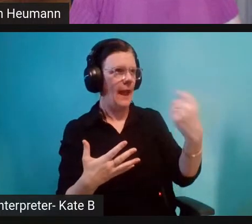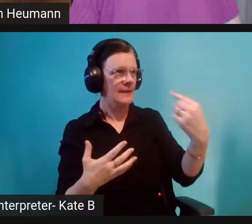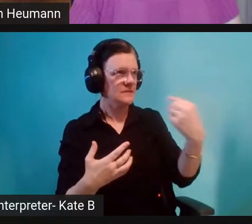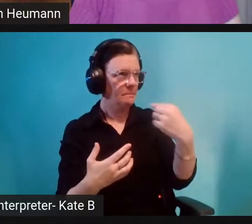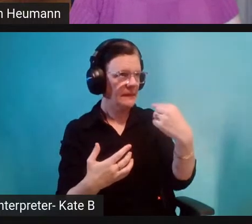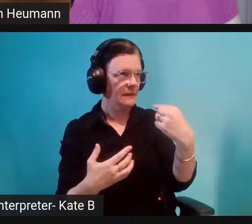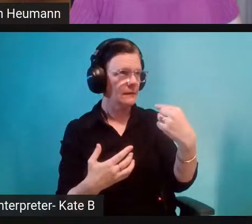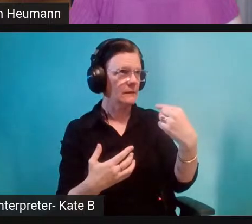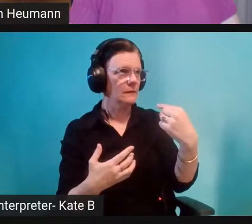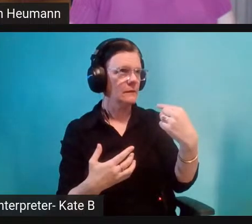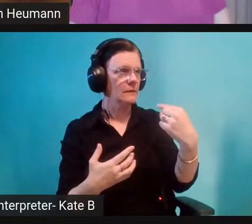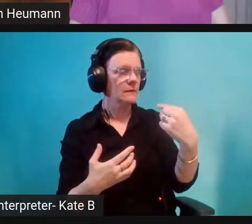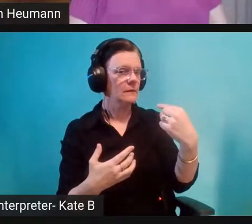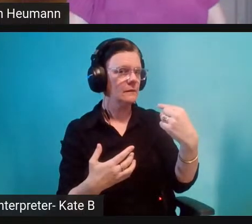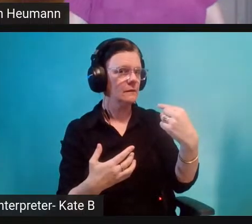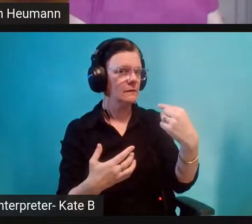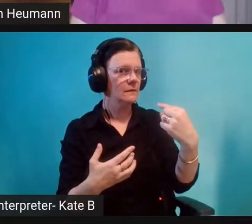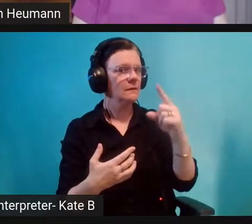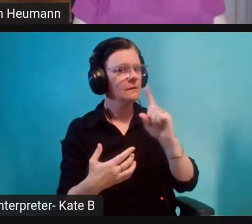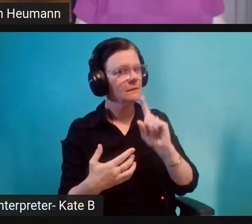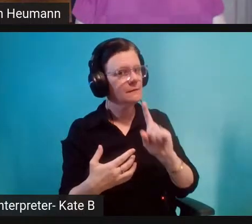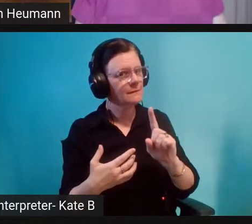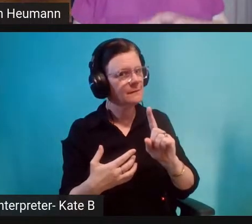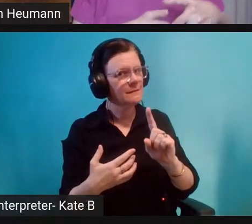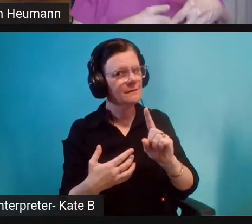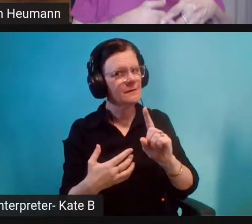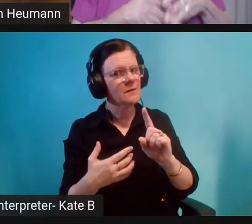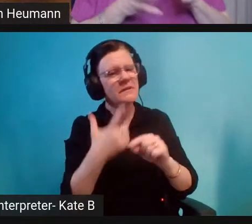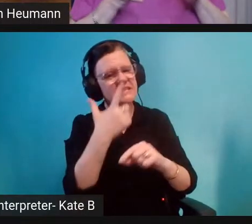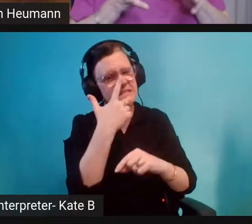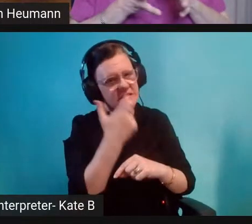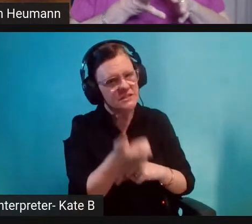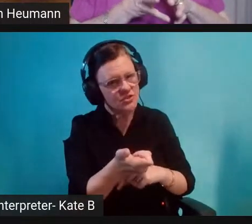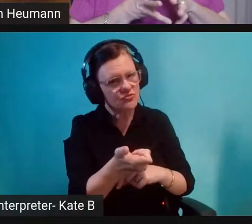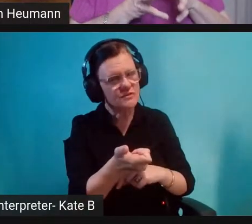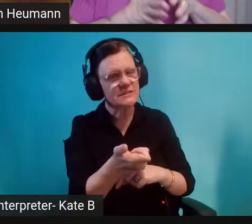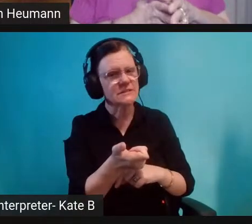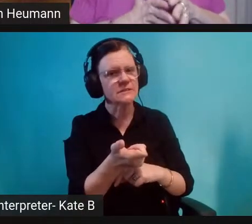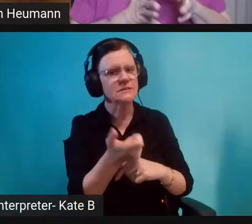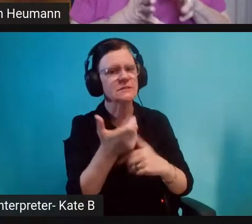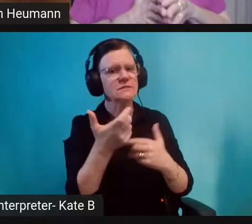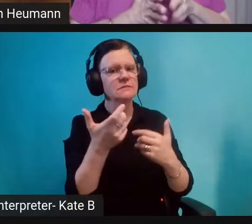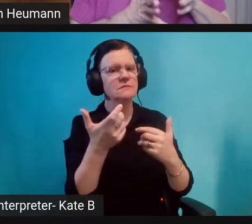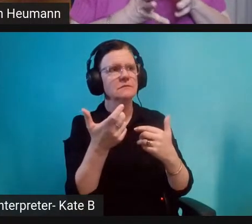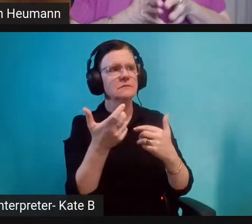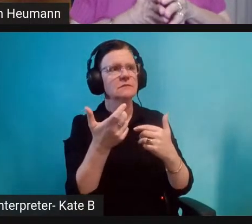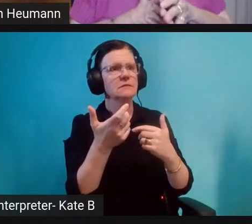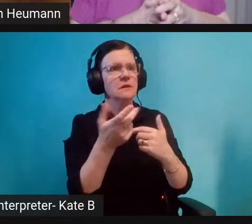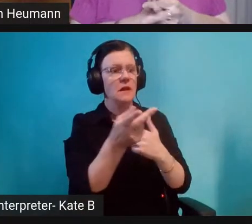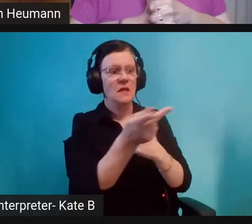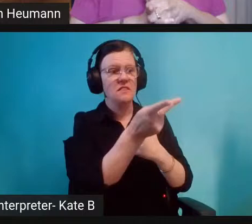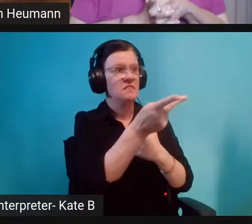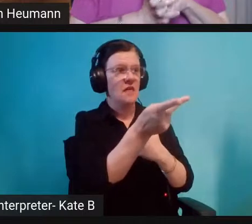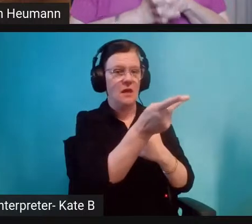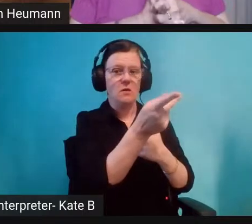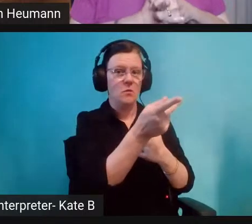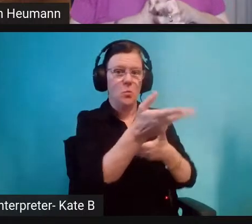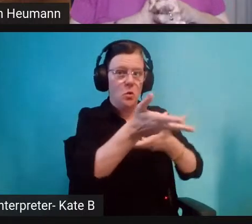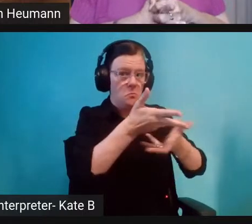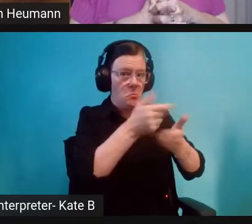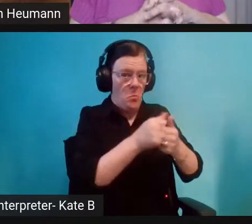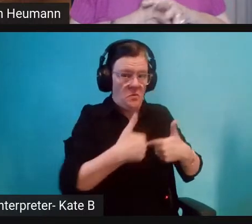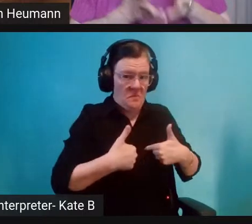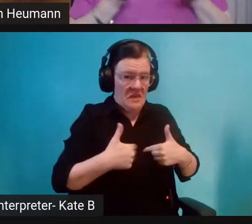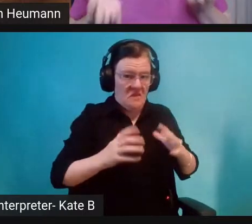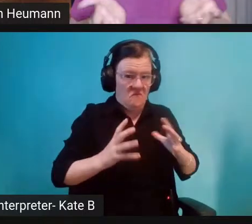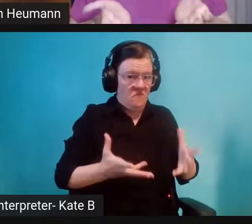me. But I find it so very interesting that they were dealing with me in the